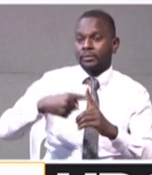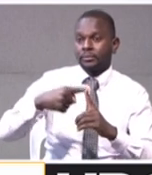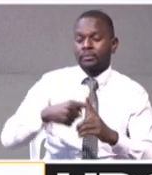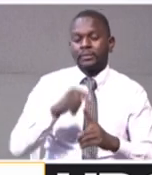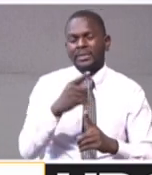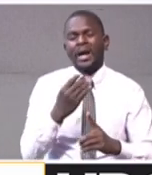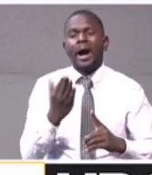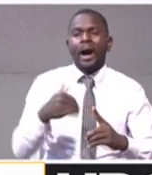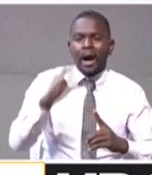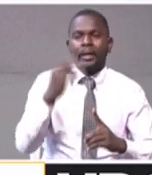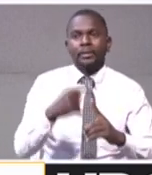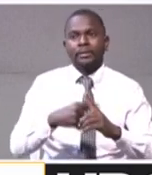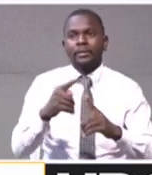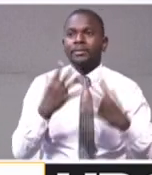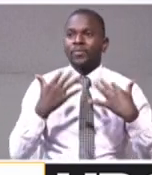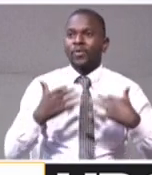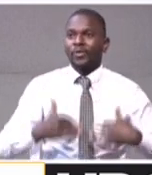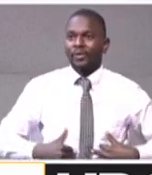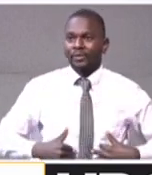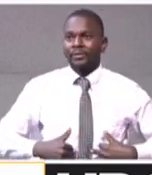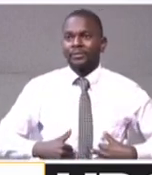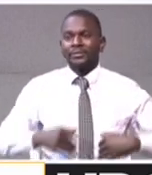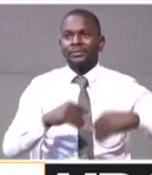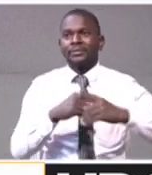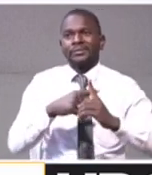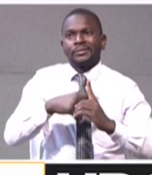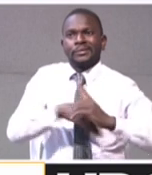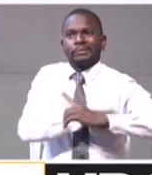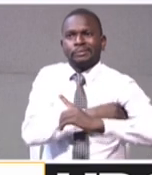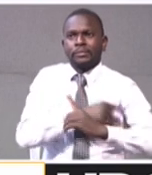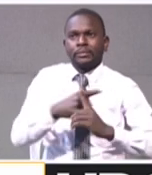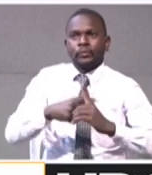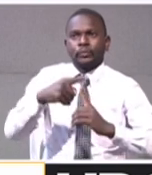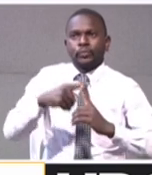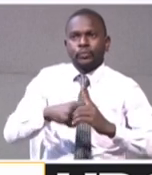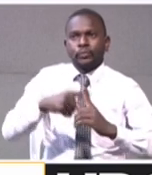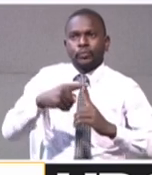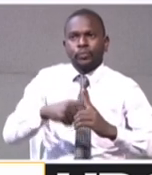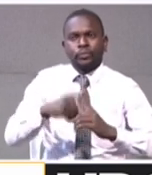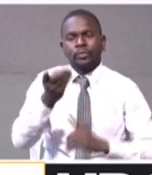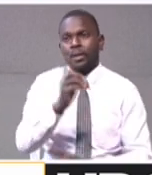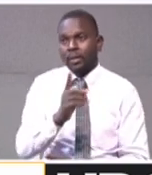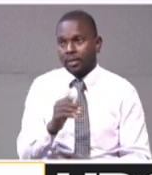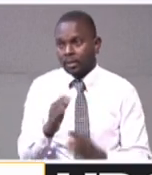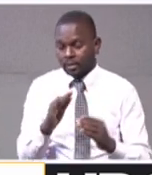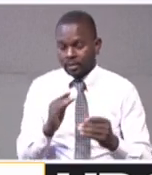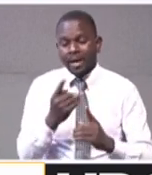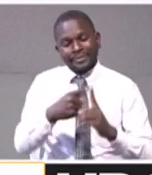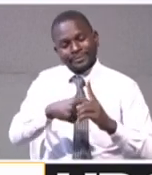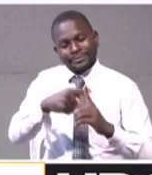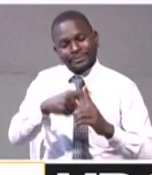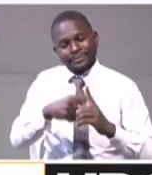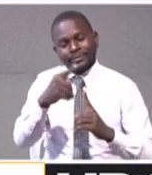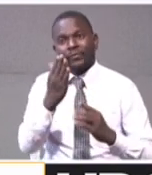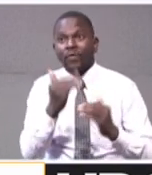That high temperature, the body is not supposed to operate at high temperatures. So if you have got very high temperature for